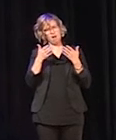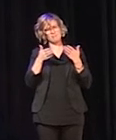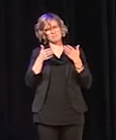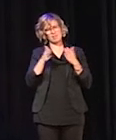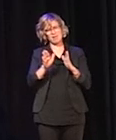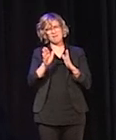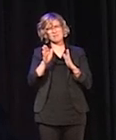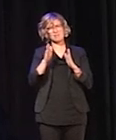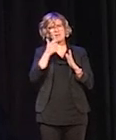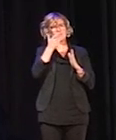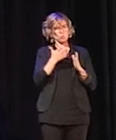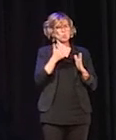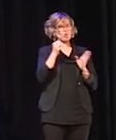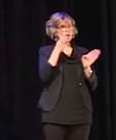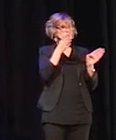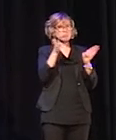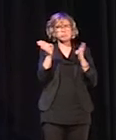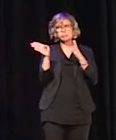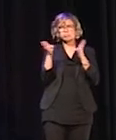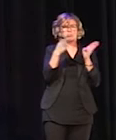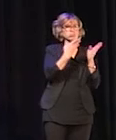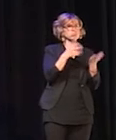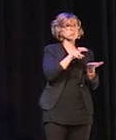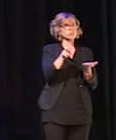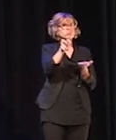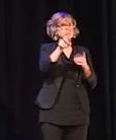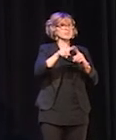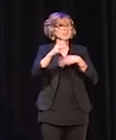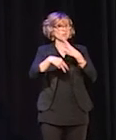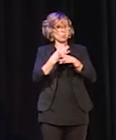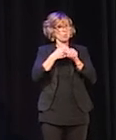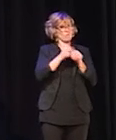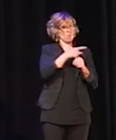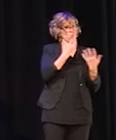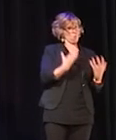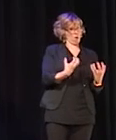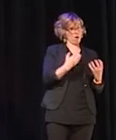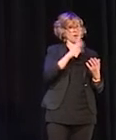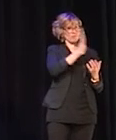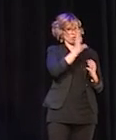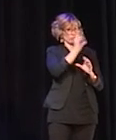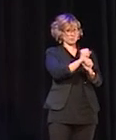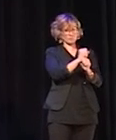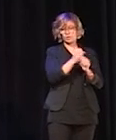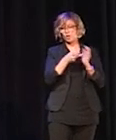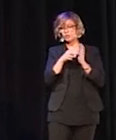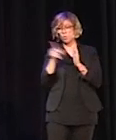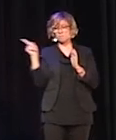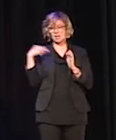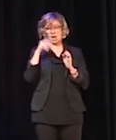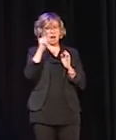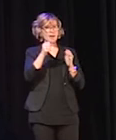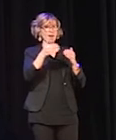to move through worlds based on their engagement. So in this one, I could do something like extend it. So if I know you're looking